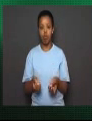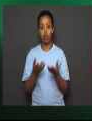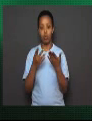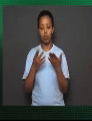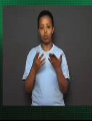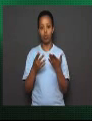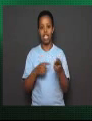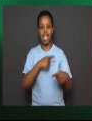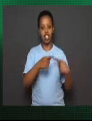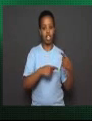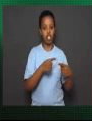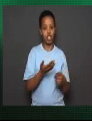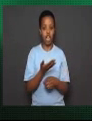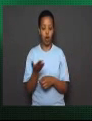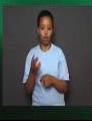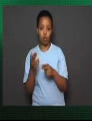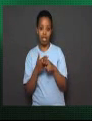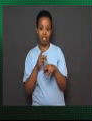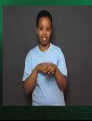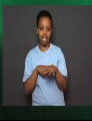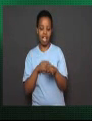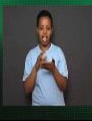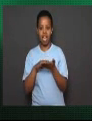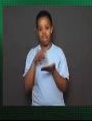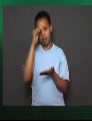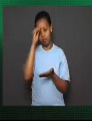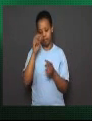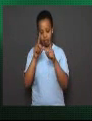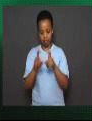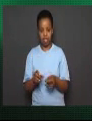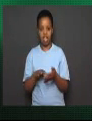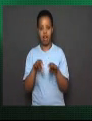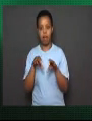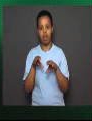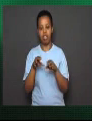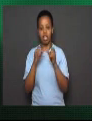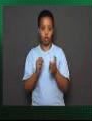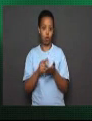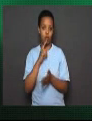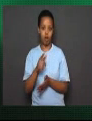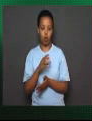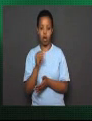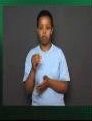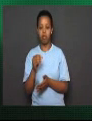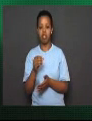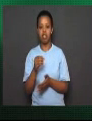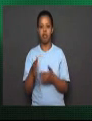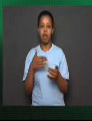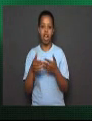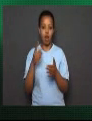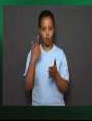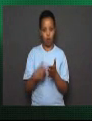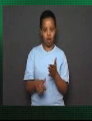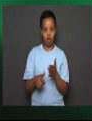many generations in a short period of time. They are cheaply and